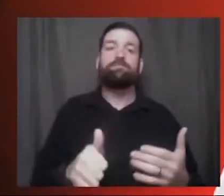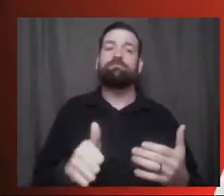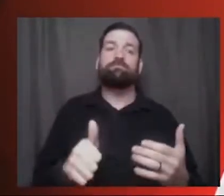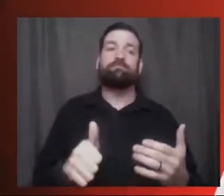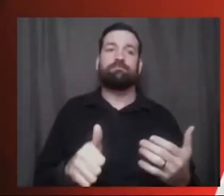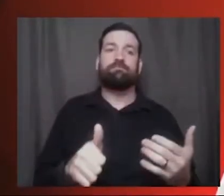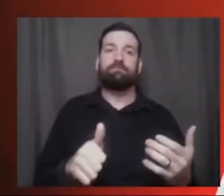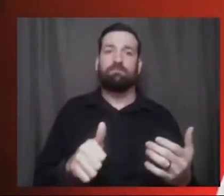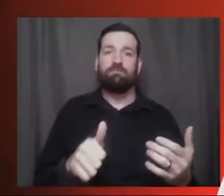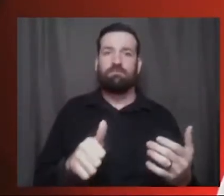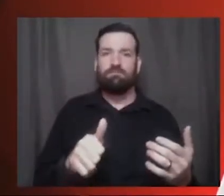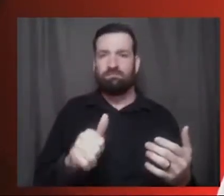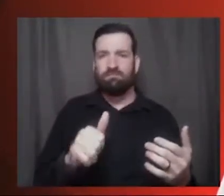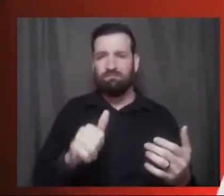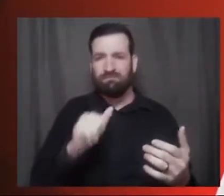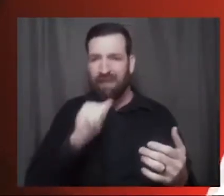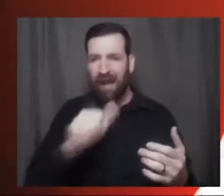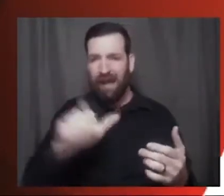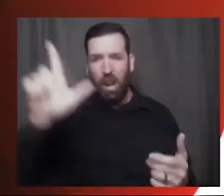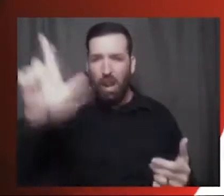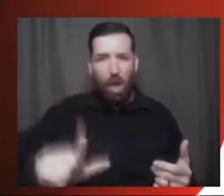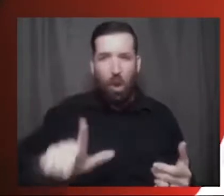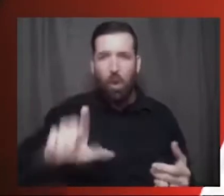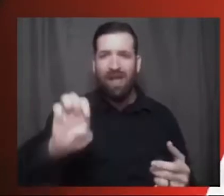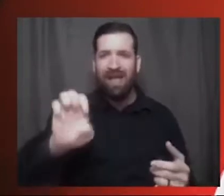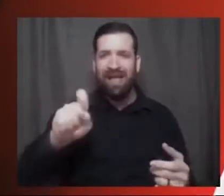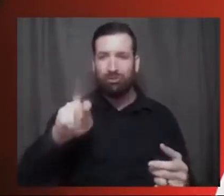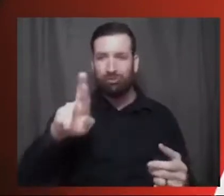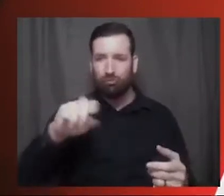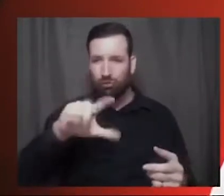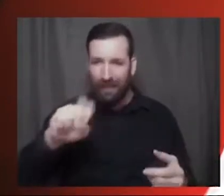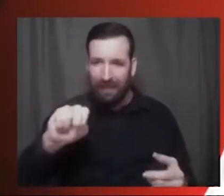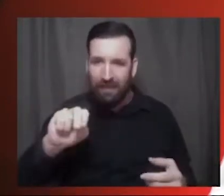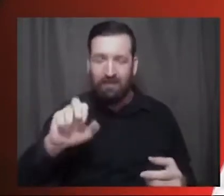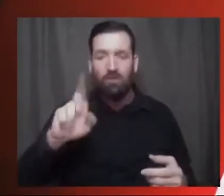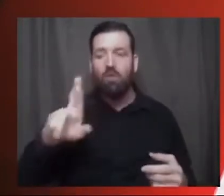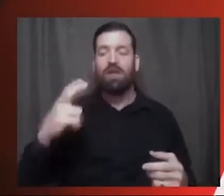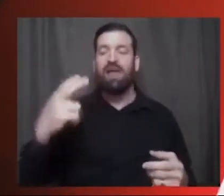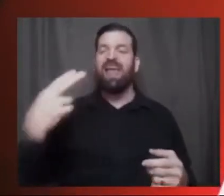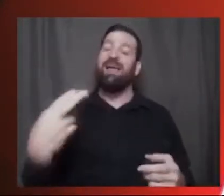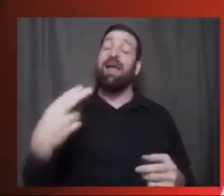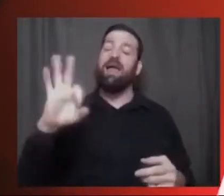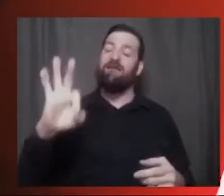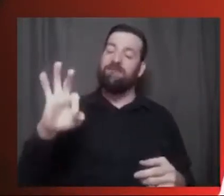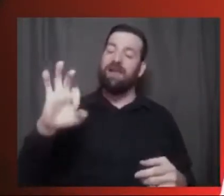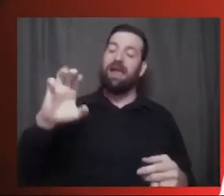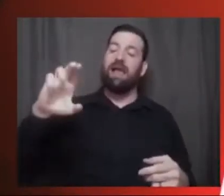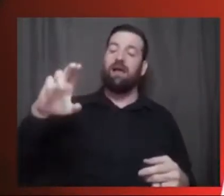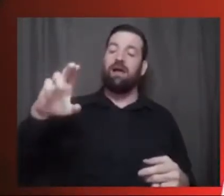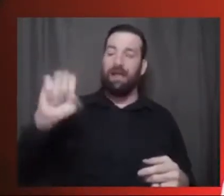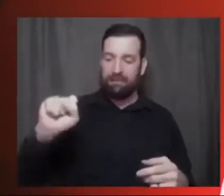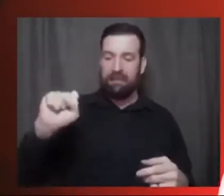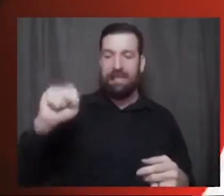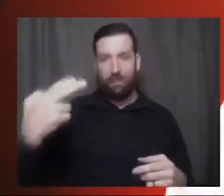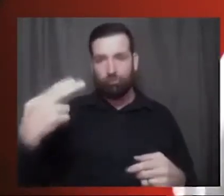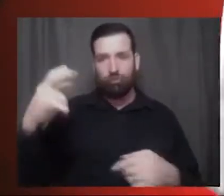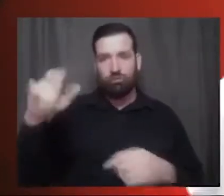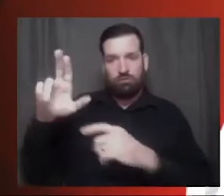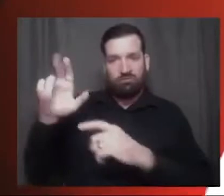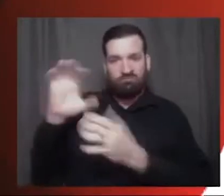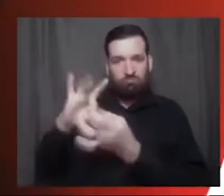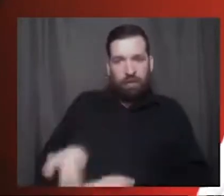low estrogen or high FSH. Those are the hormones we kind of associate with menopause, but you have a